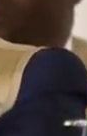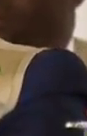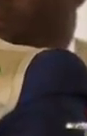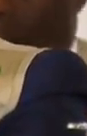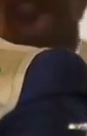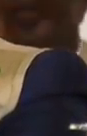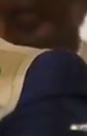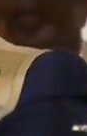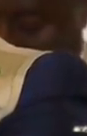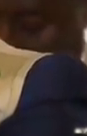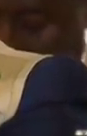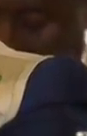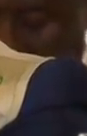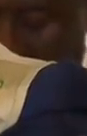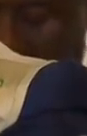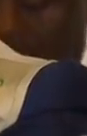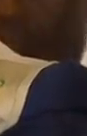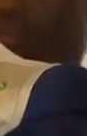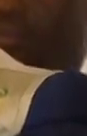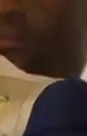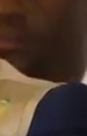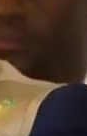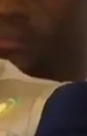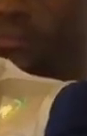multiple voting